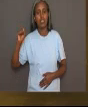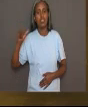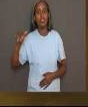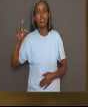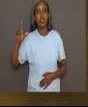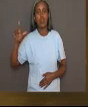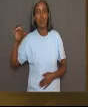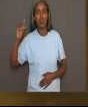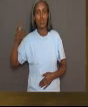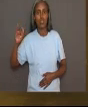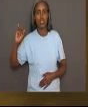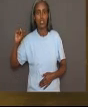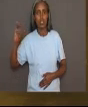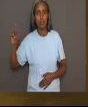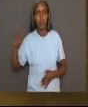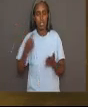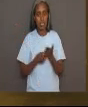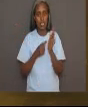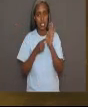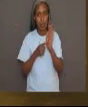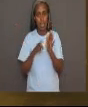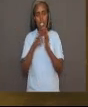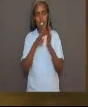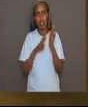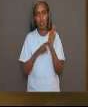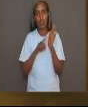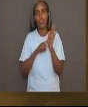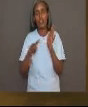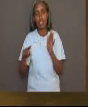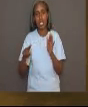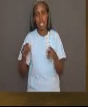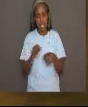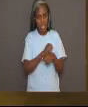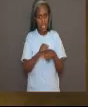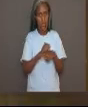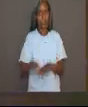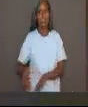to apply the rules of inference in an activity, students.